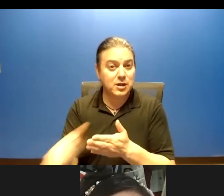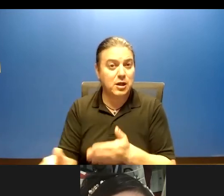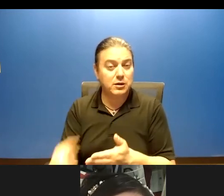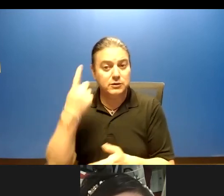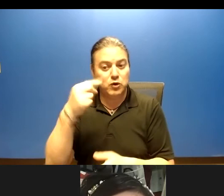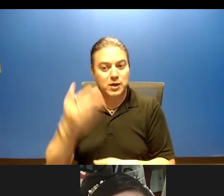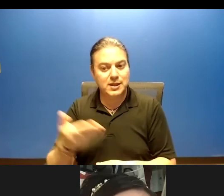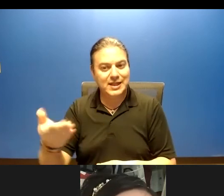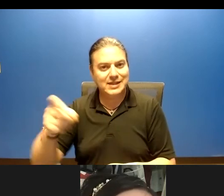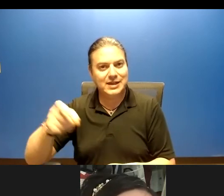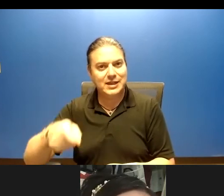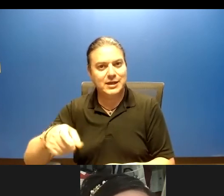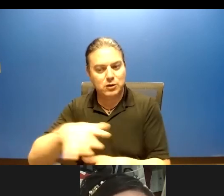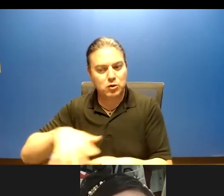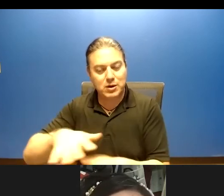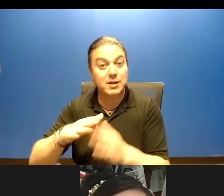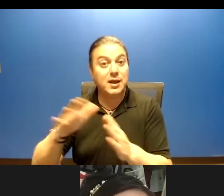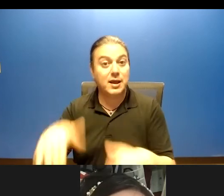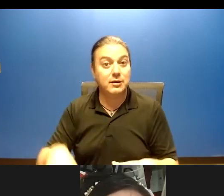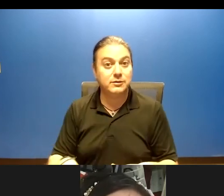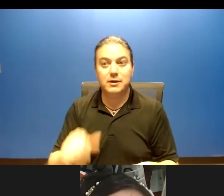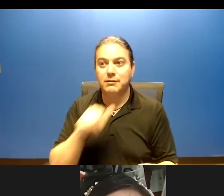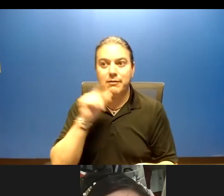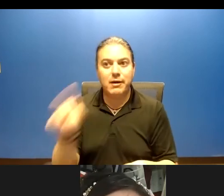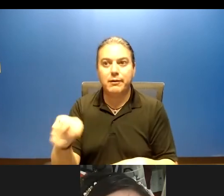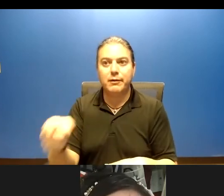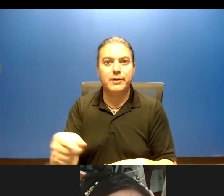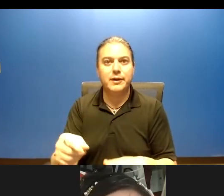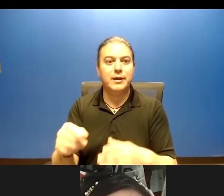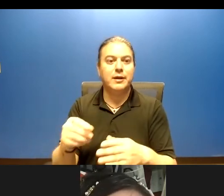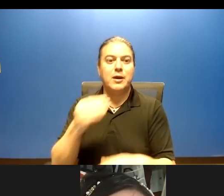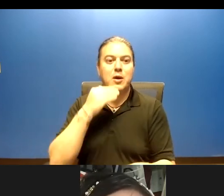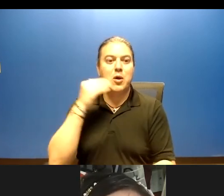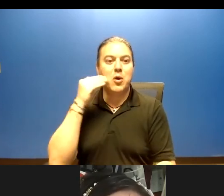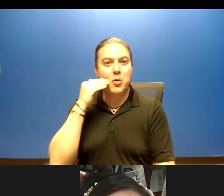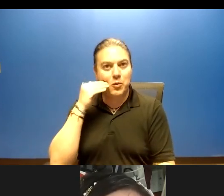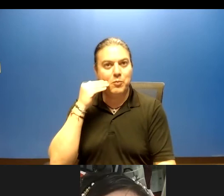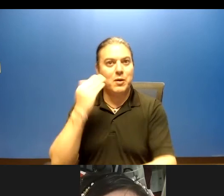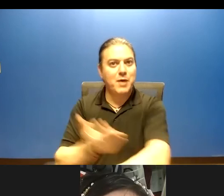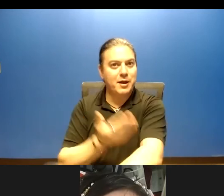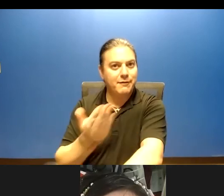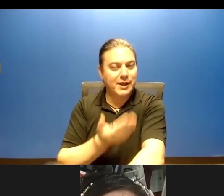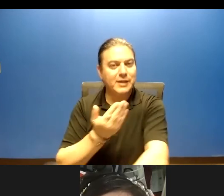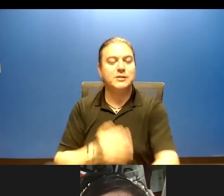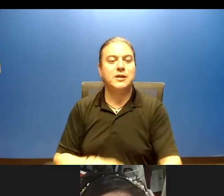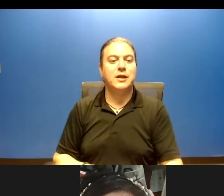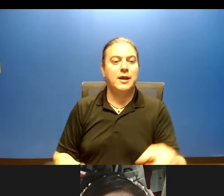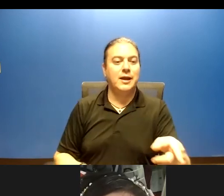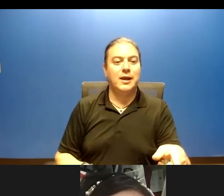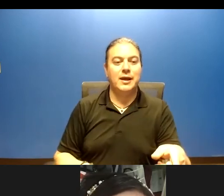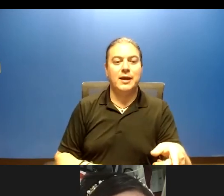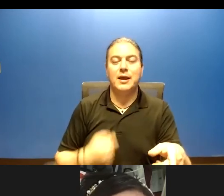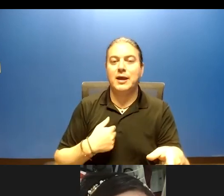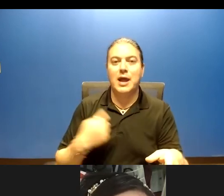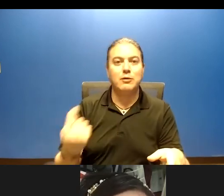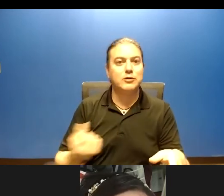the house. And Jeff Bezos made a lot of money off of me that year, because I was always finding little things, knickknacks, and